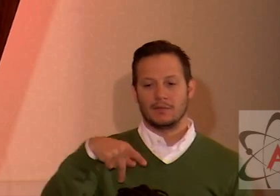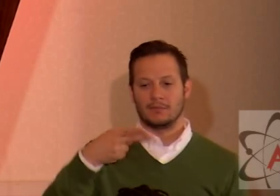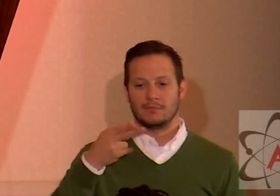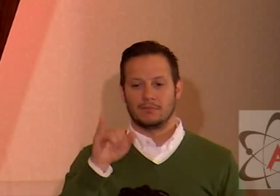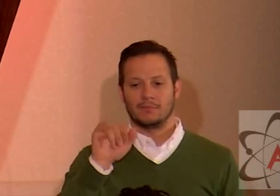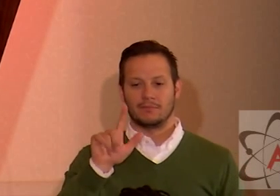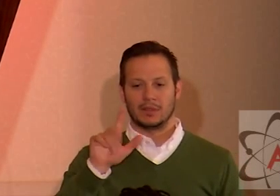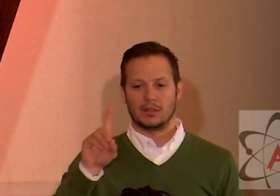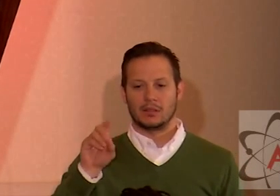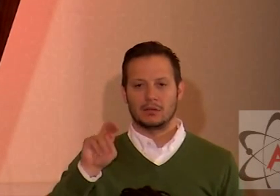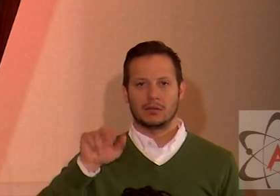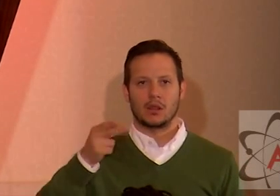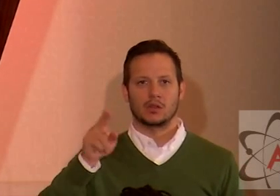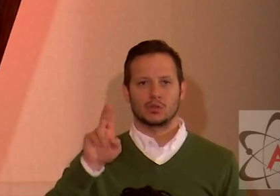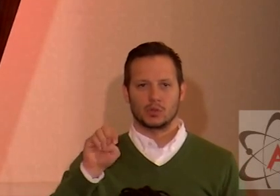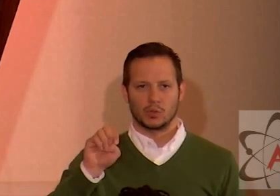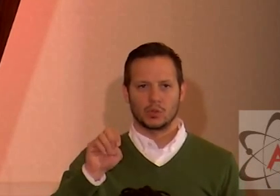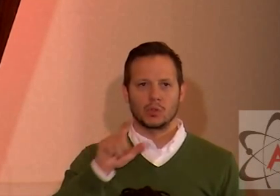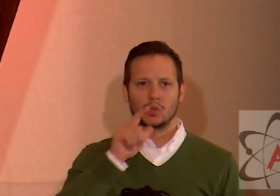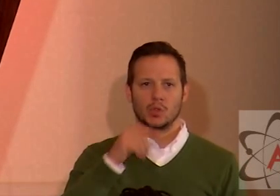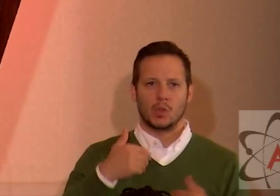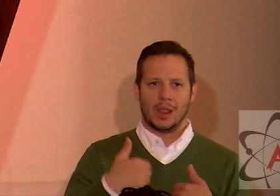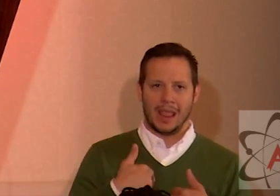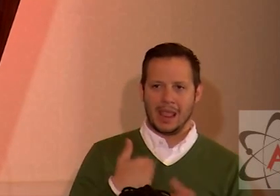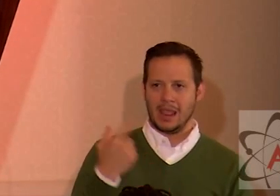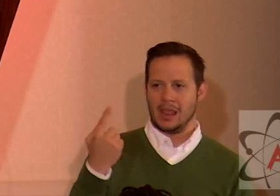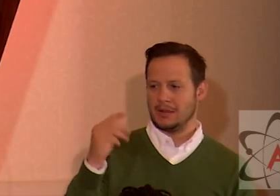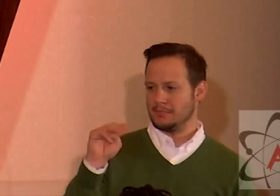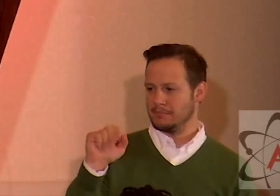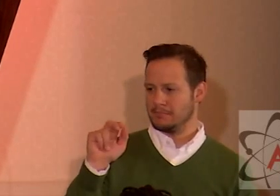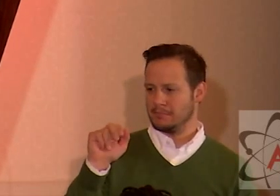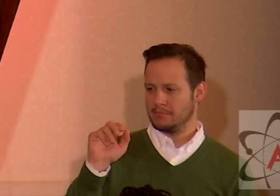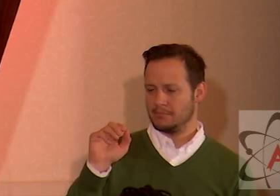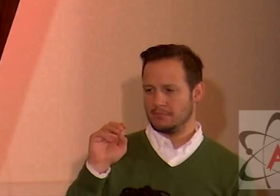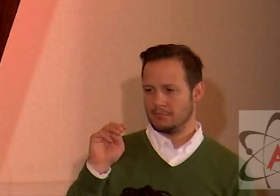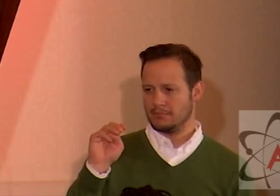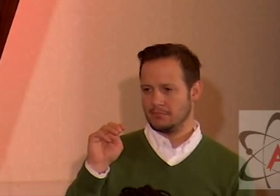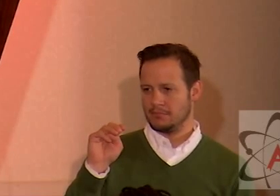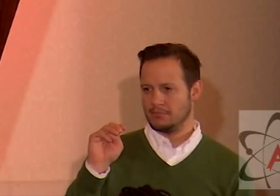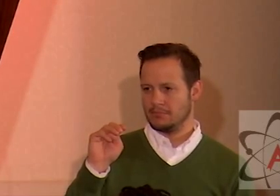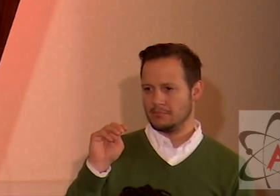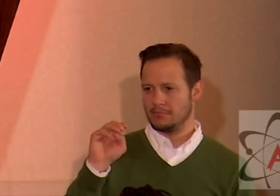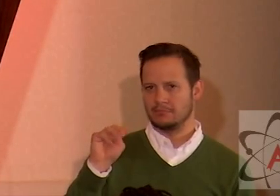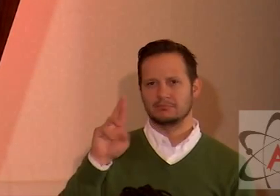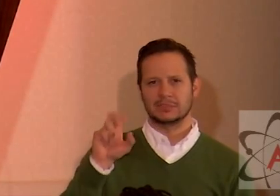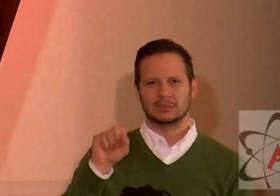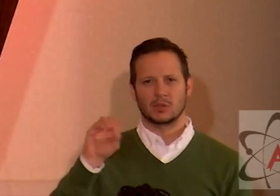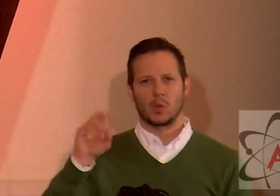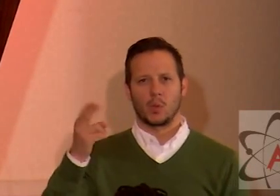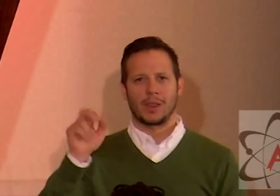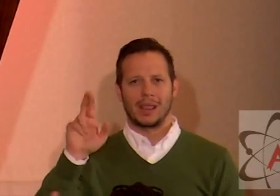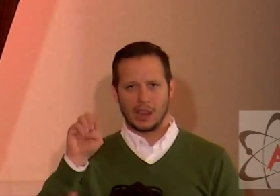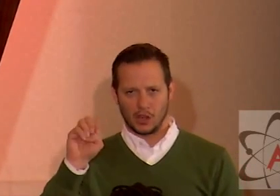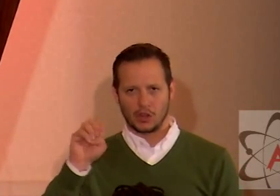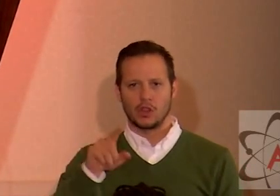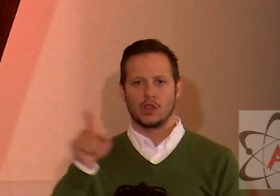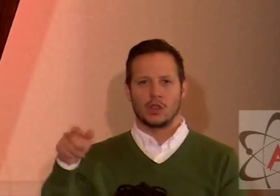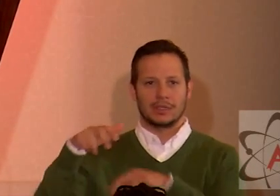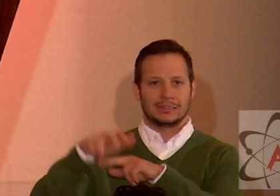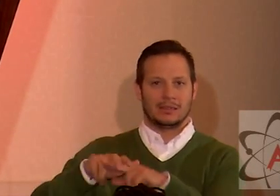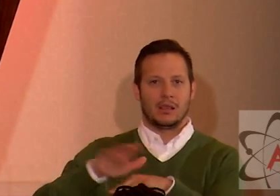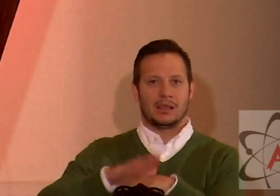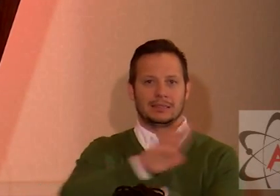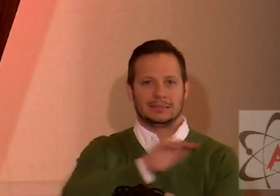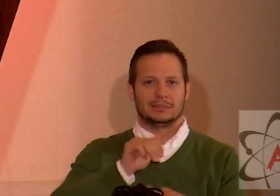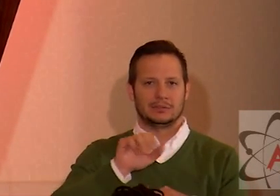was pilloried for having Madeline Murray O'Hare on his national television show, and he had her on more than any other single guest.